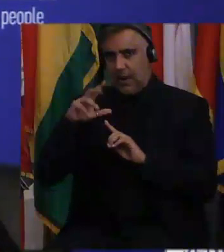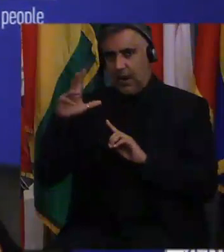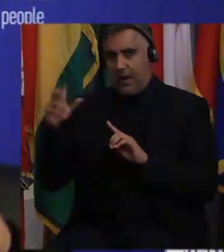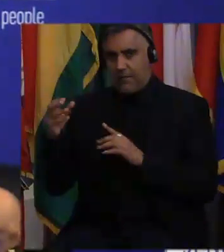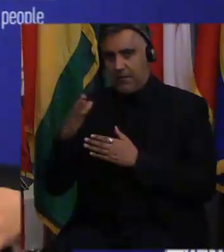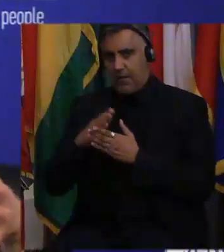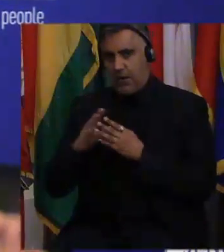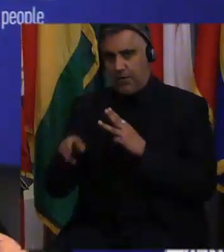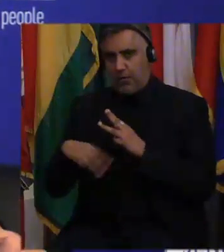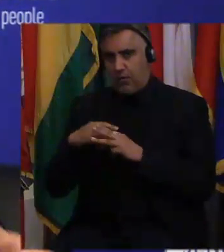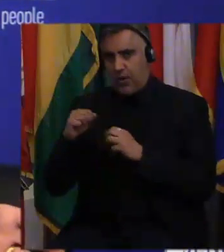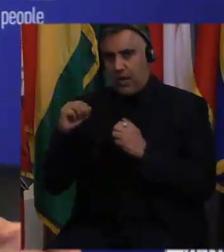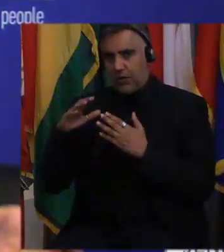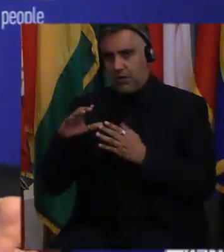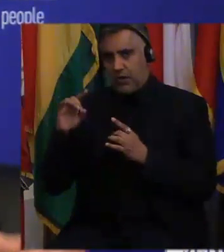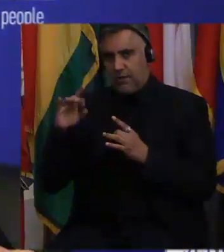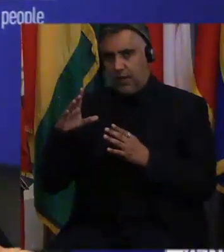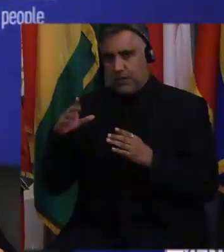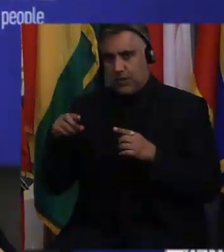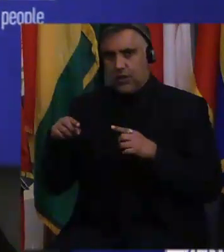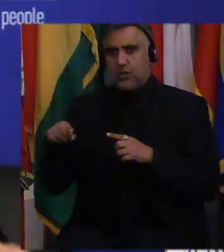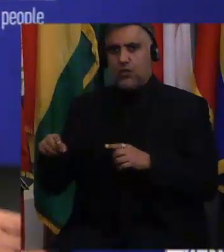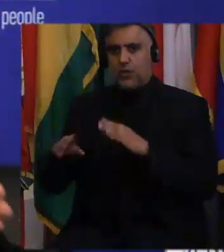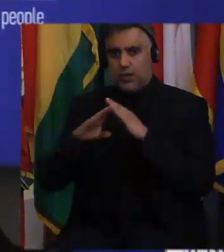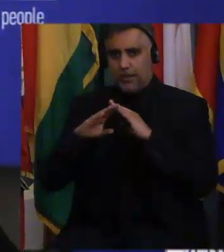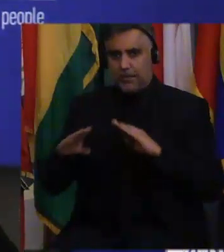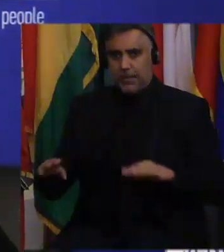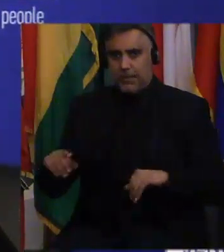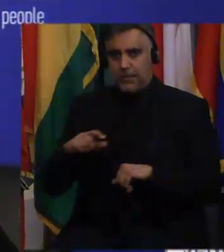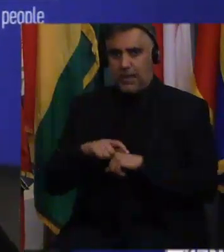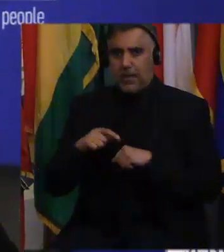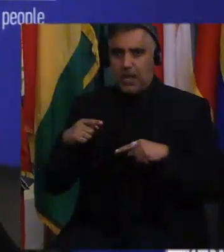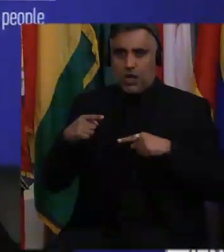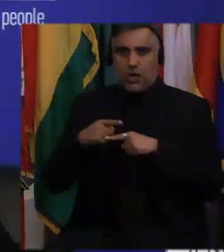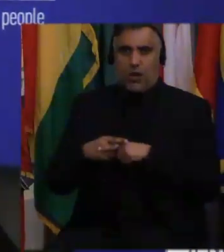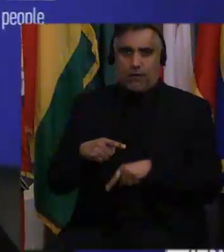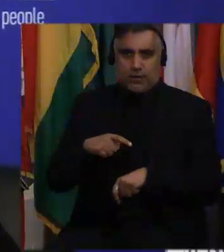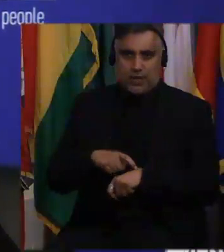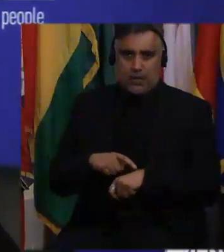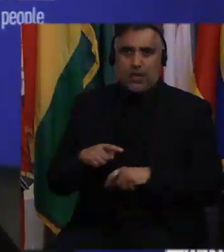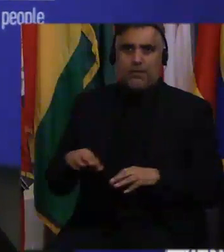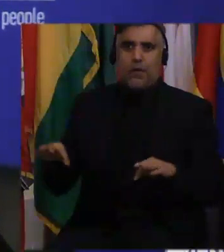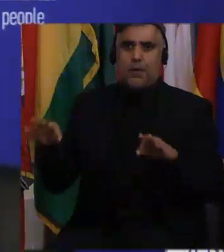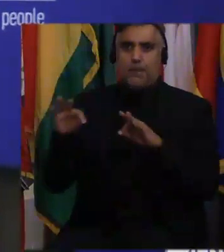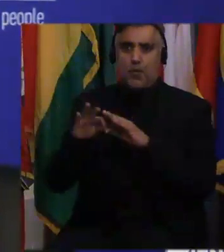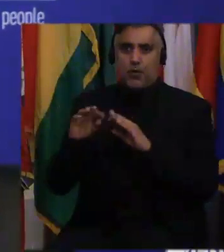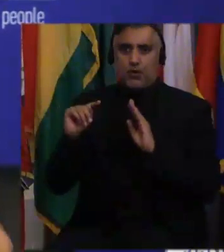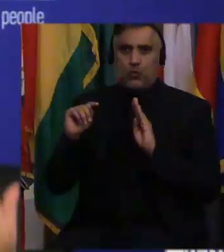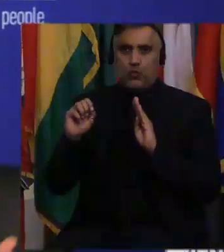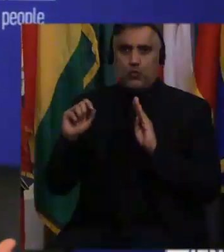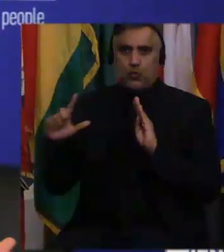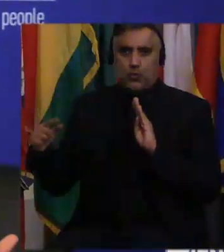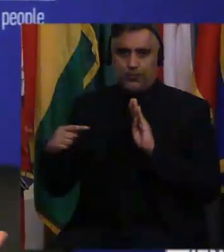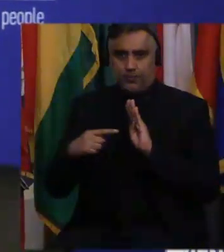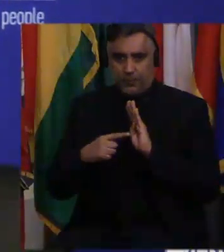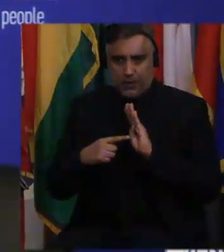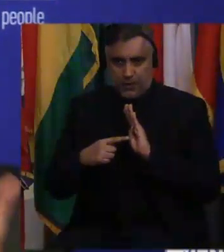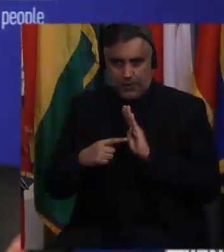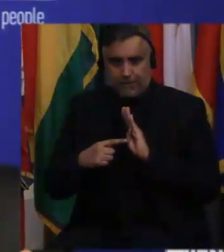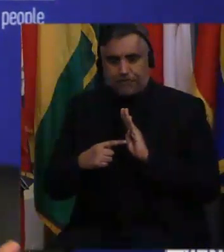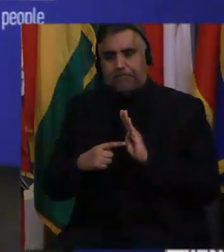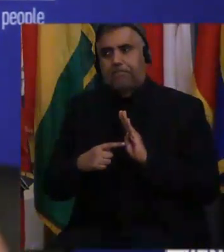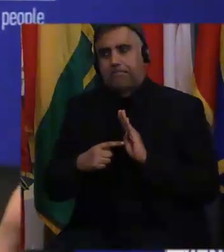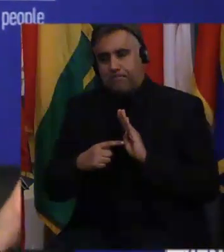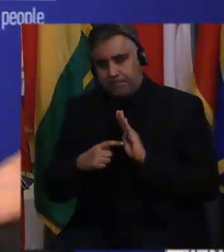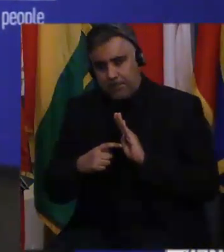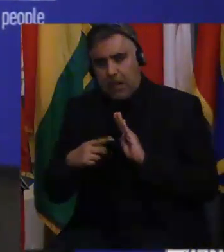part of the world, addressing violence during the peace time and conflict time as very important tool. Now I would like to